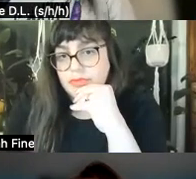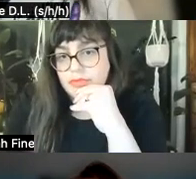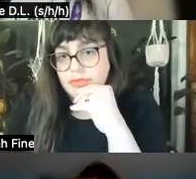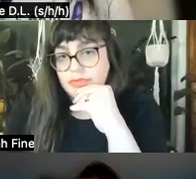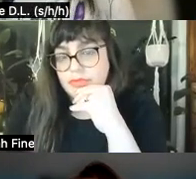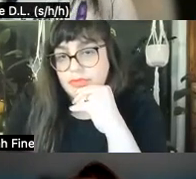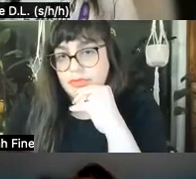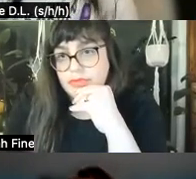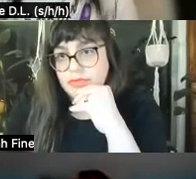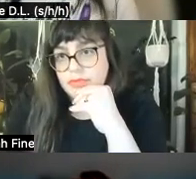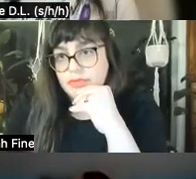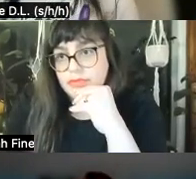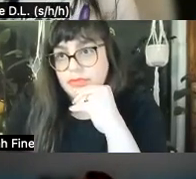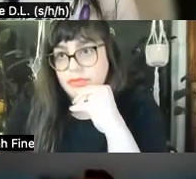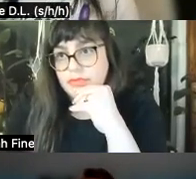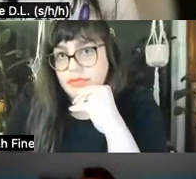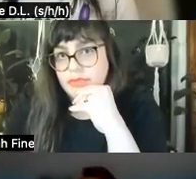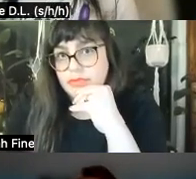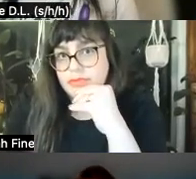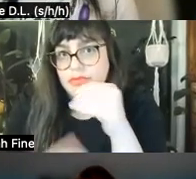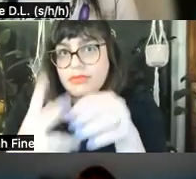You want me to start letting people in?